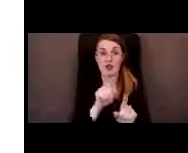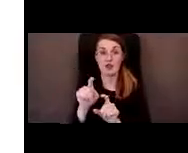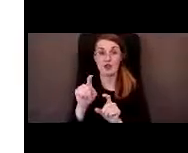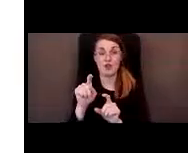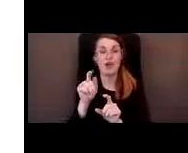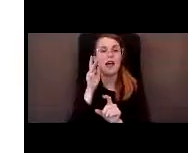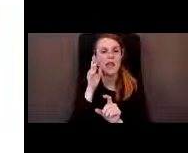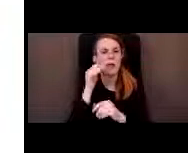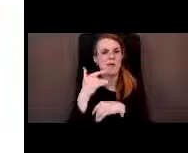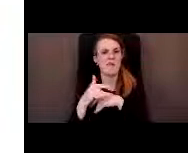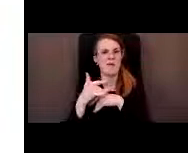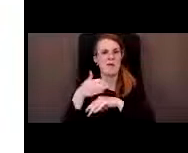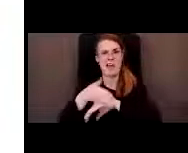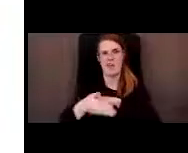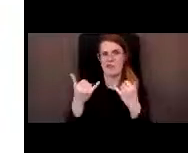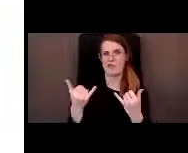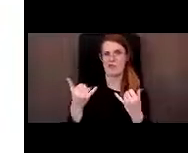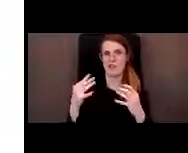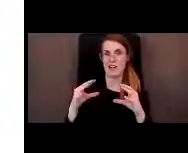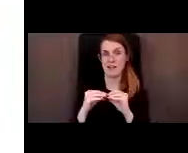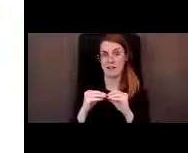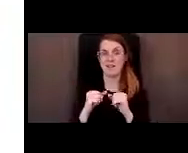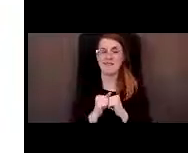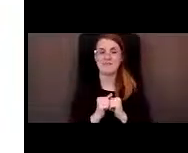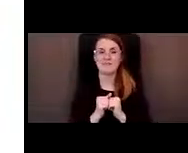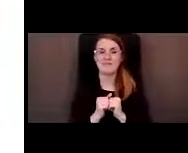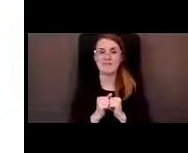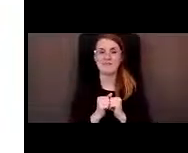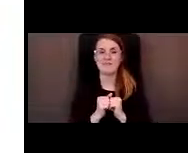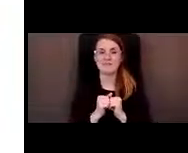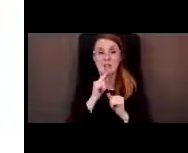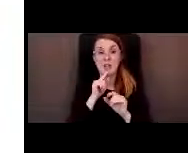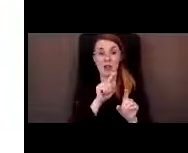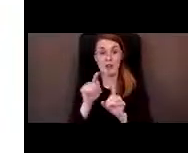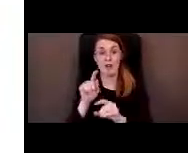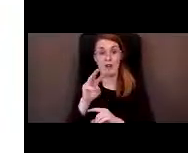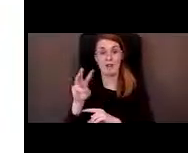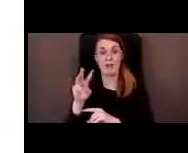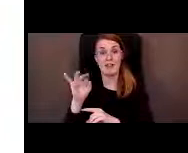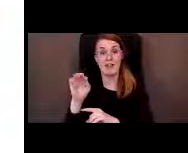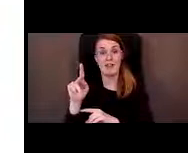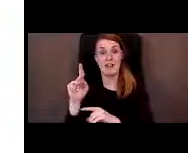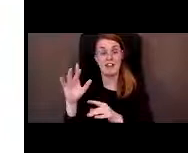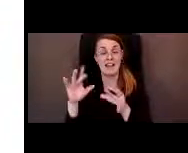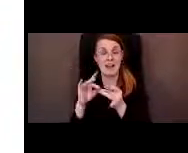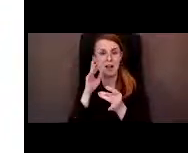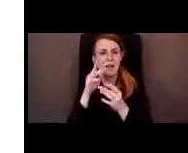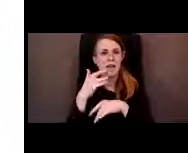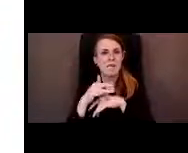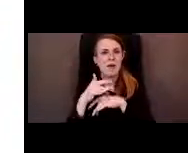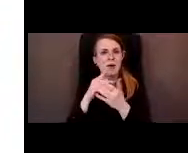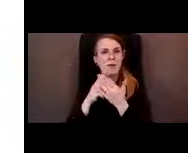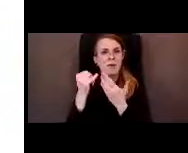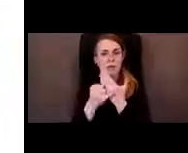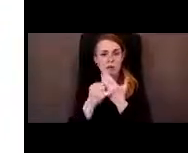available after tonight's meeting. The survey link will be available on the project webpage,